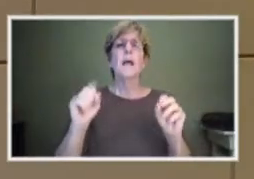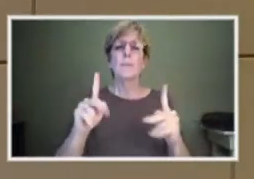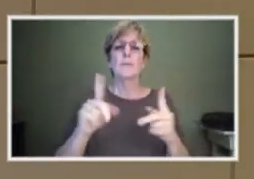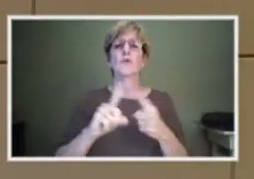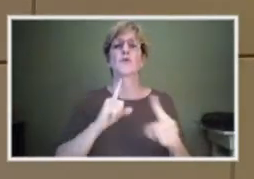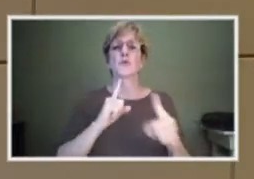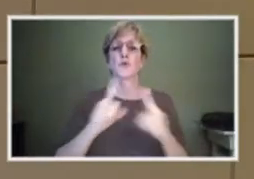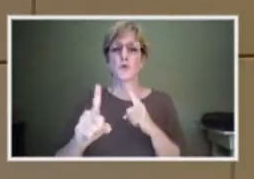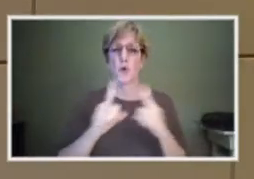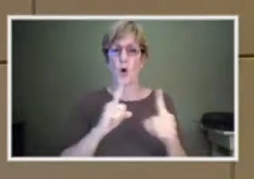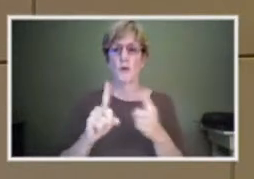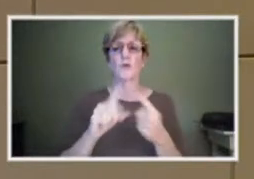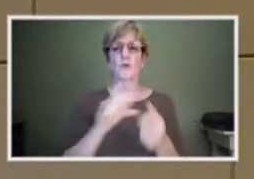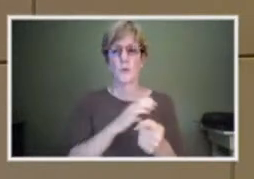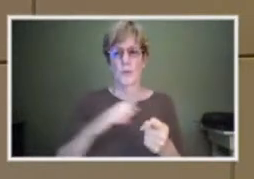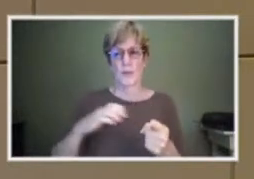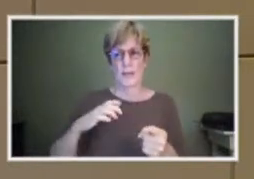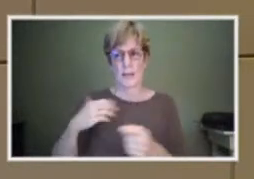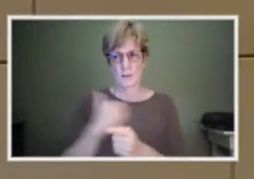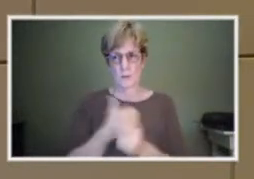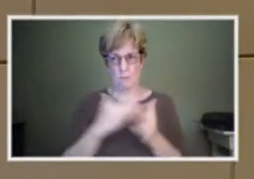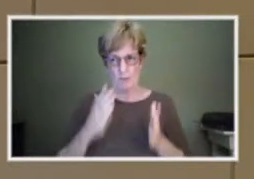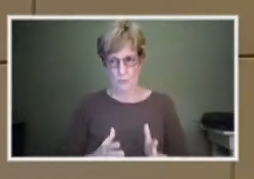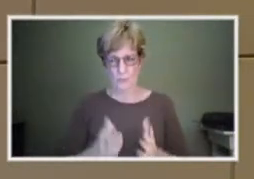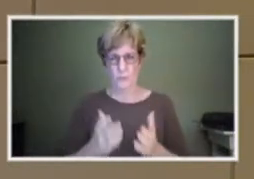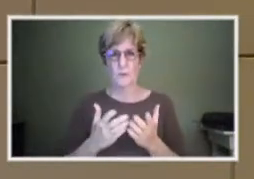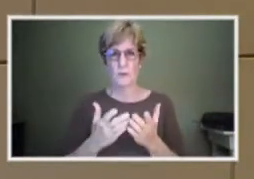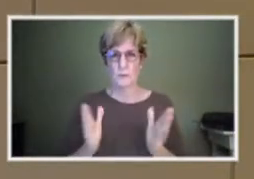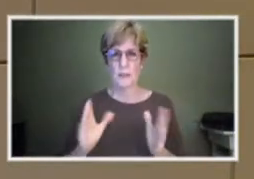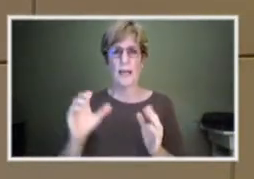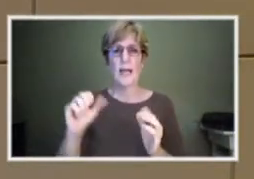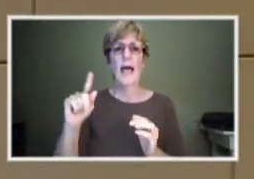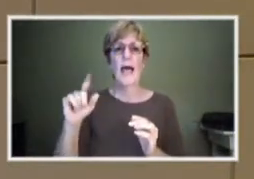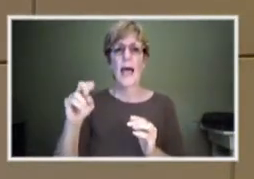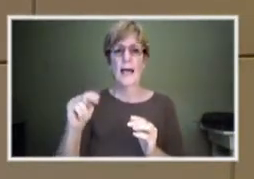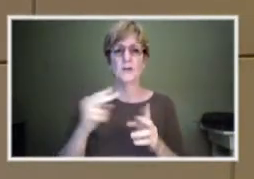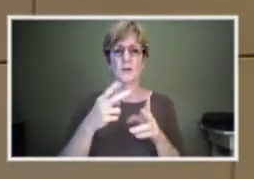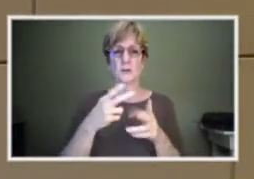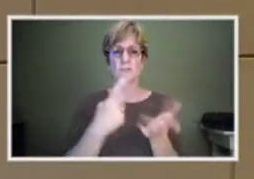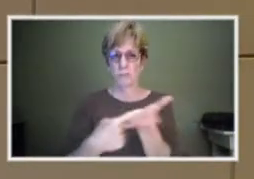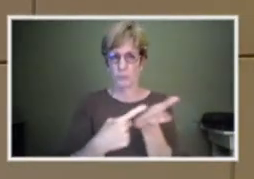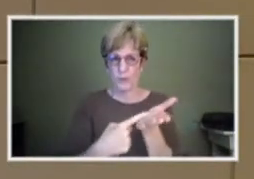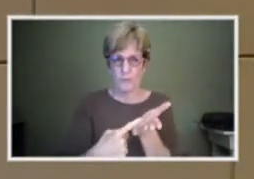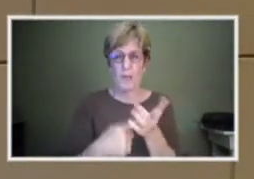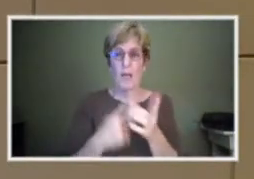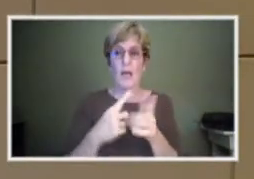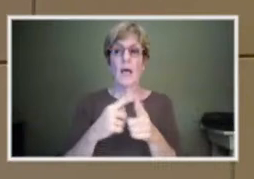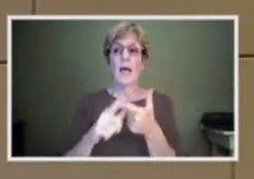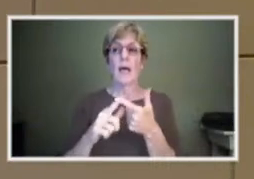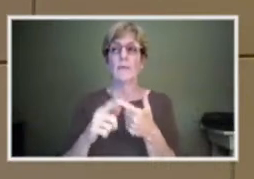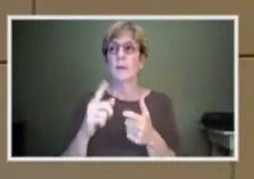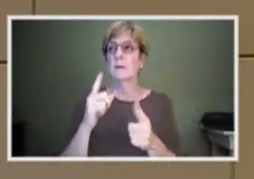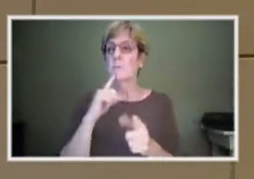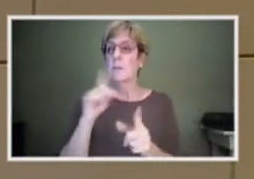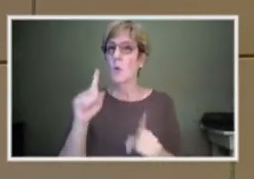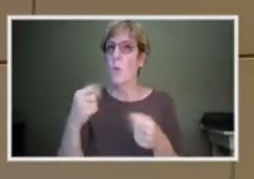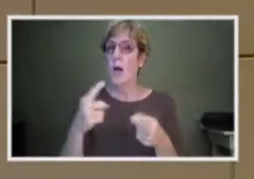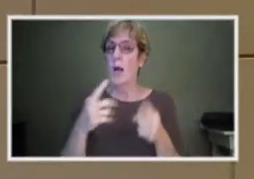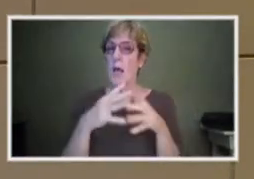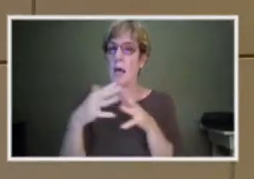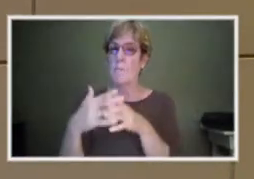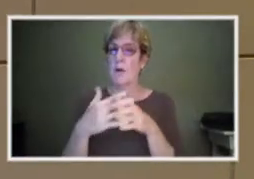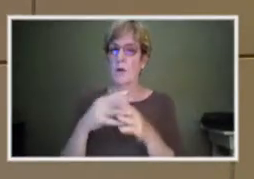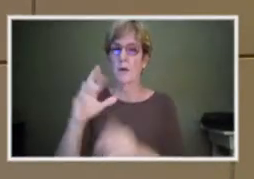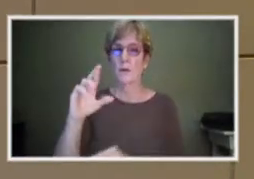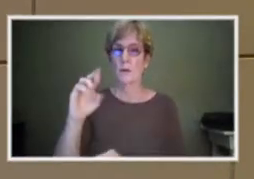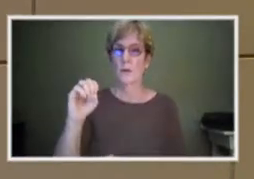to the council at the action briefing. Then lastly, it's been a while since we've had the American Rescue Plan